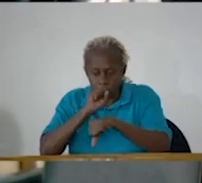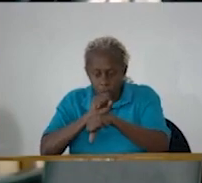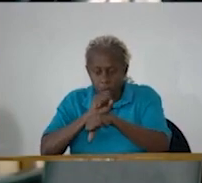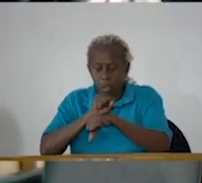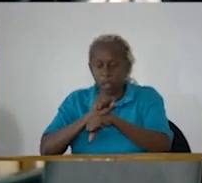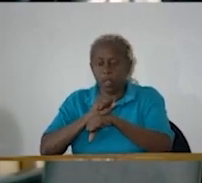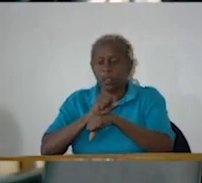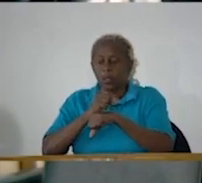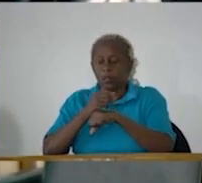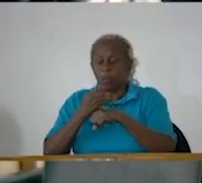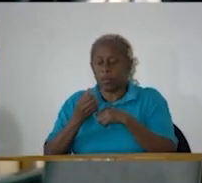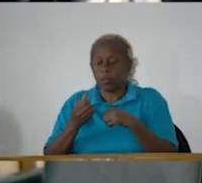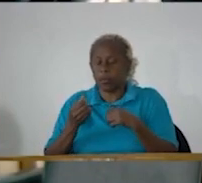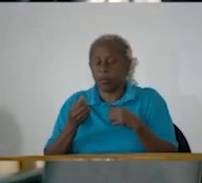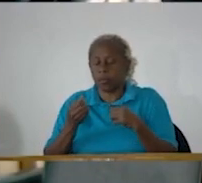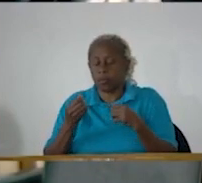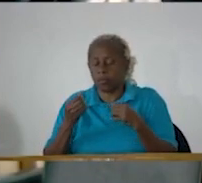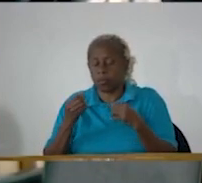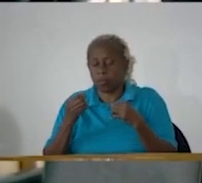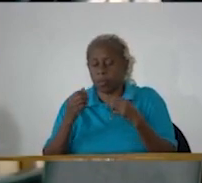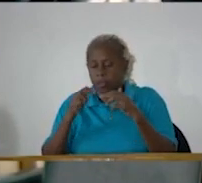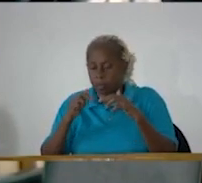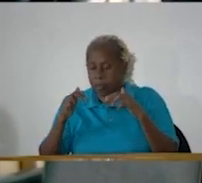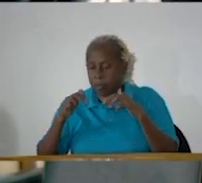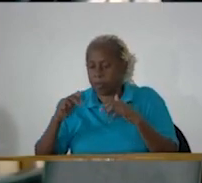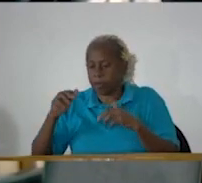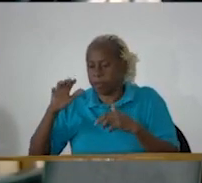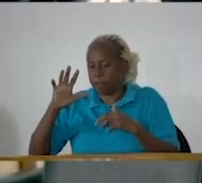so forth, is estimated at